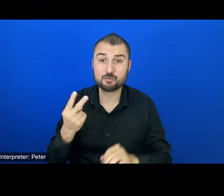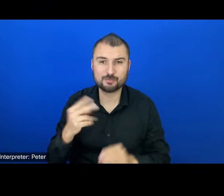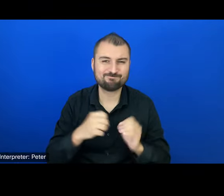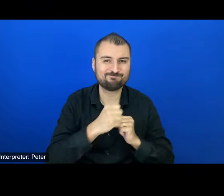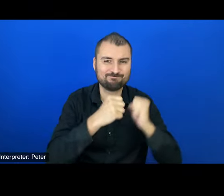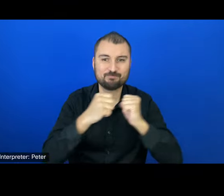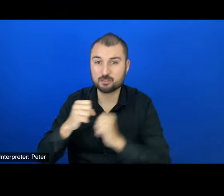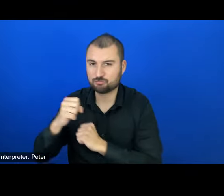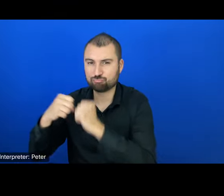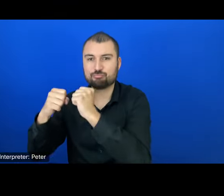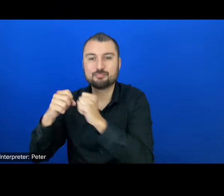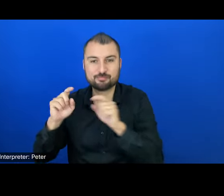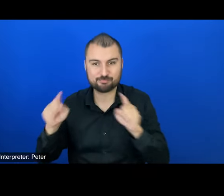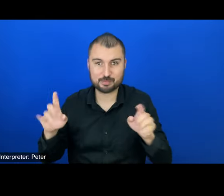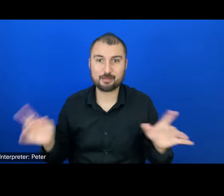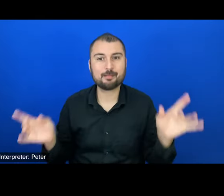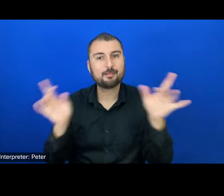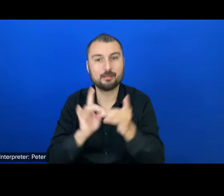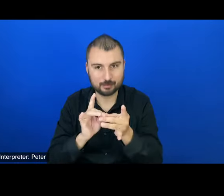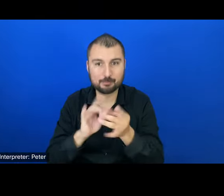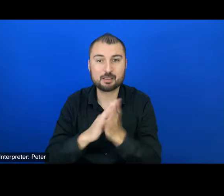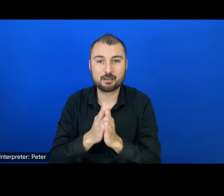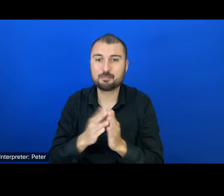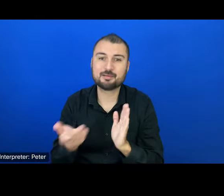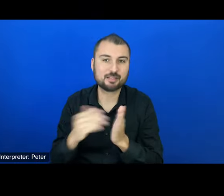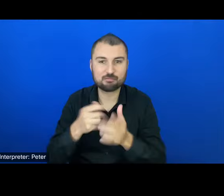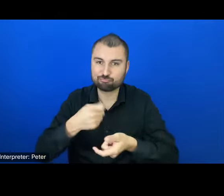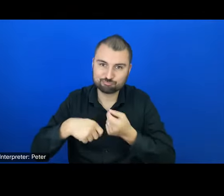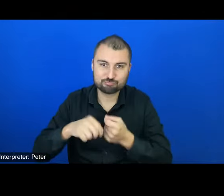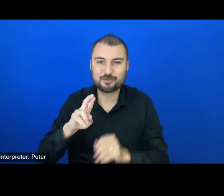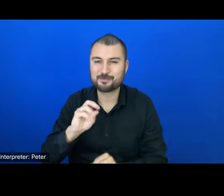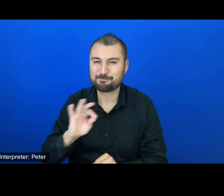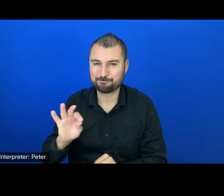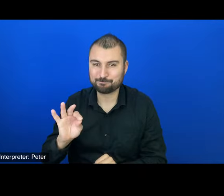are linked re-roofed.